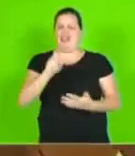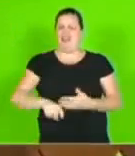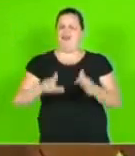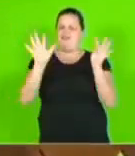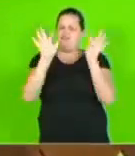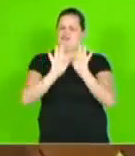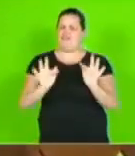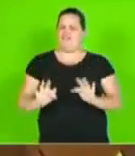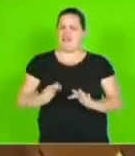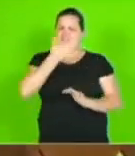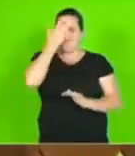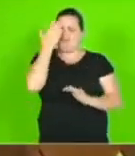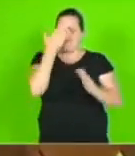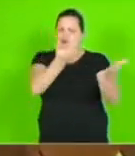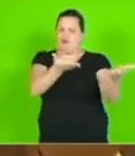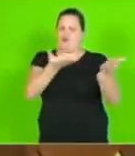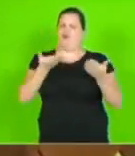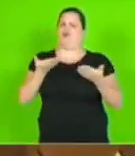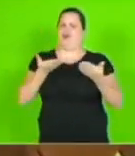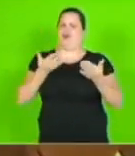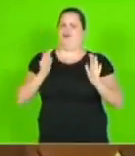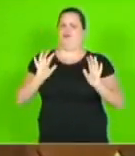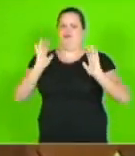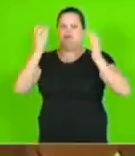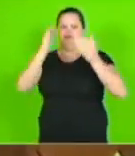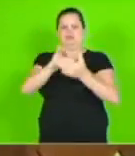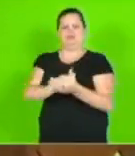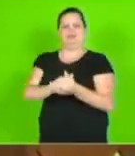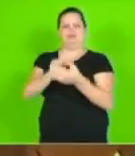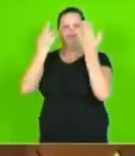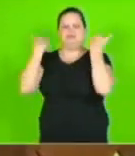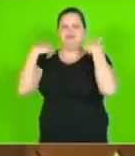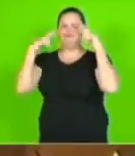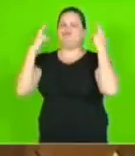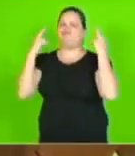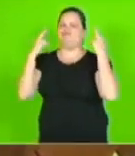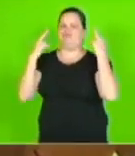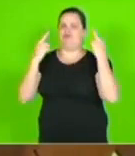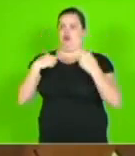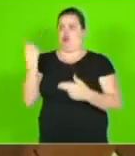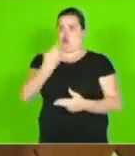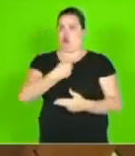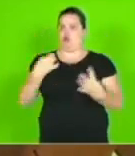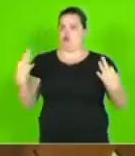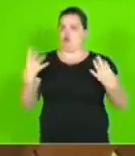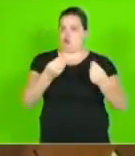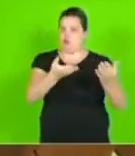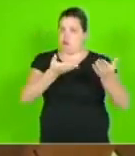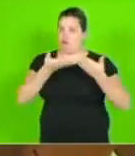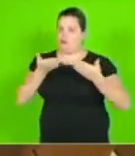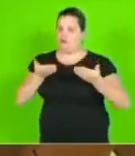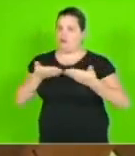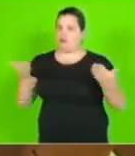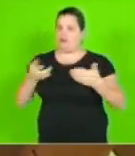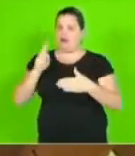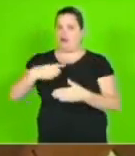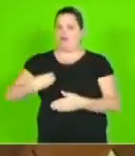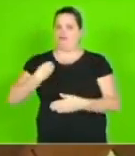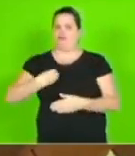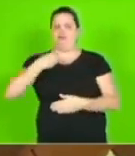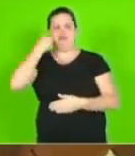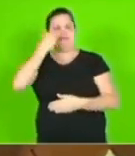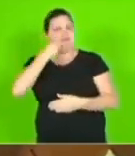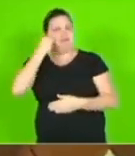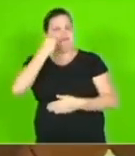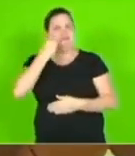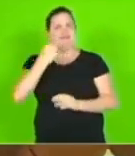Blessed are those who are invited, are those who are called. This is all of us. We are all invited.